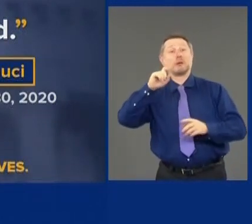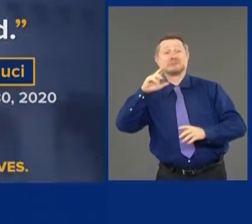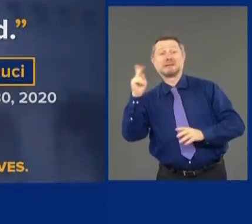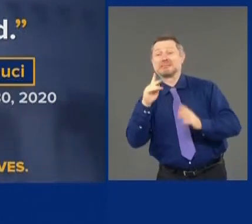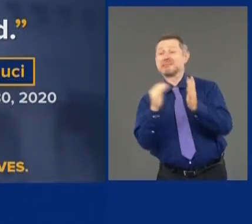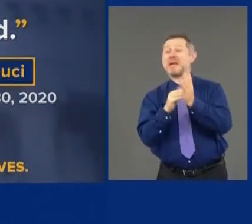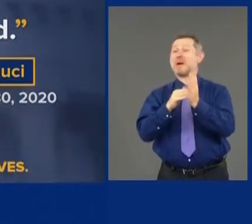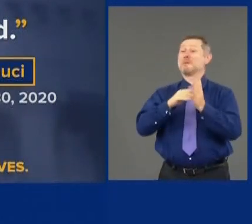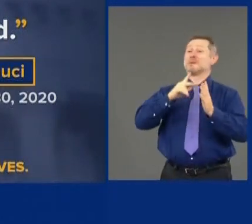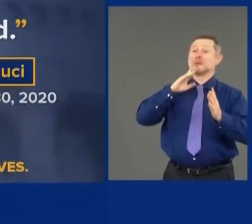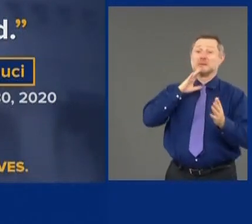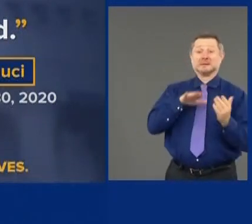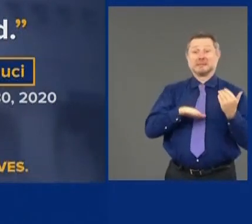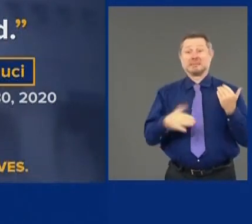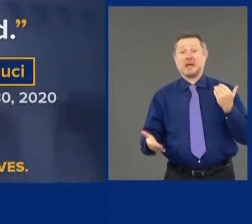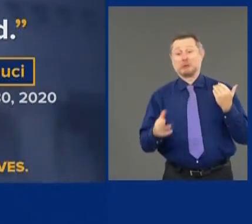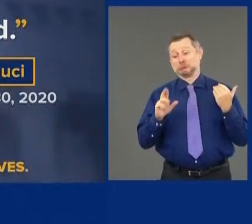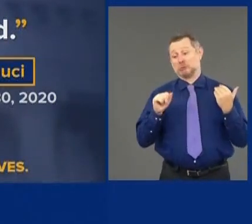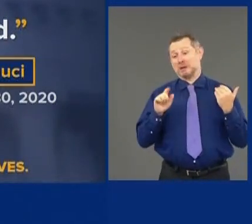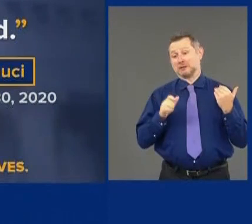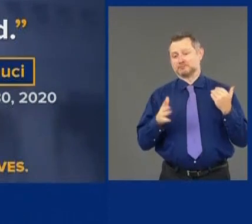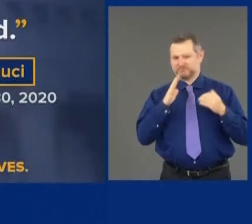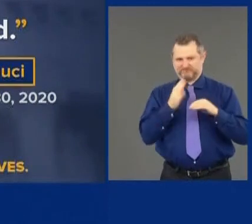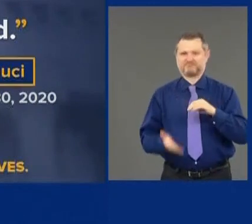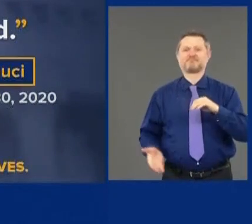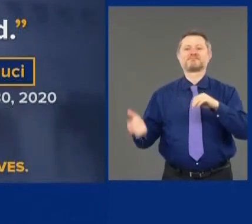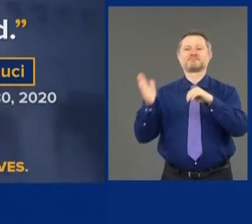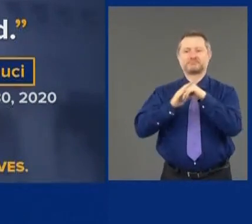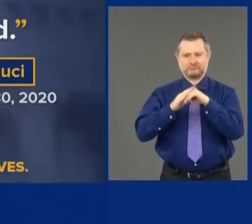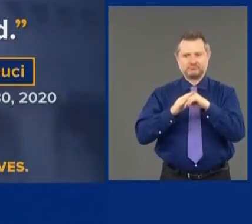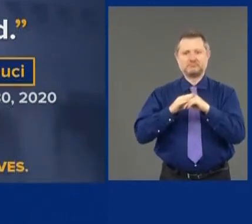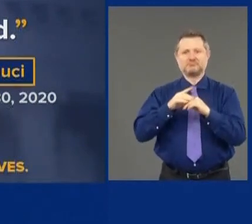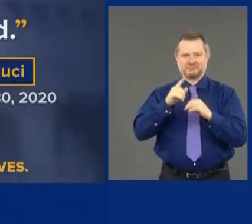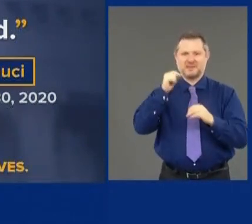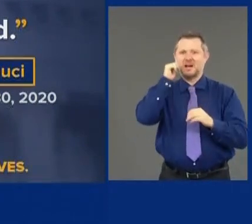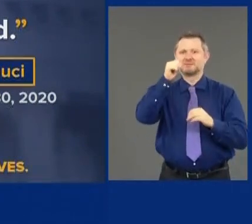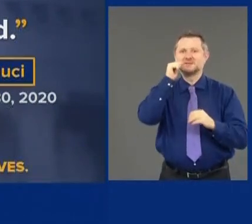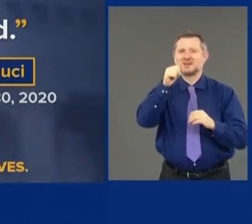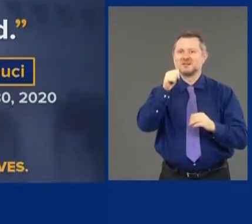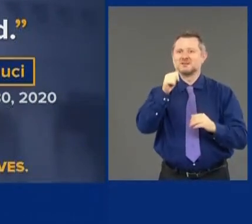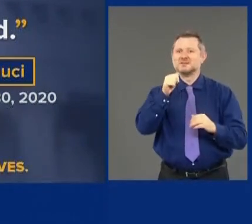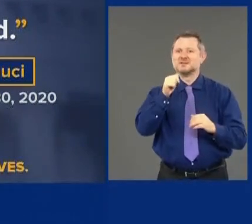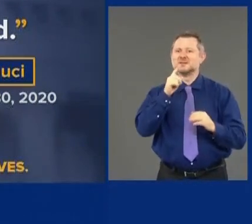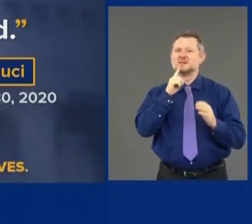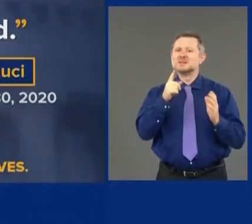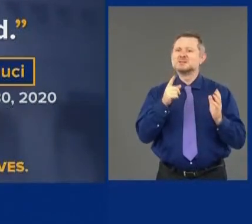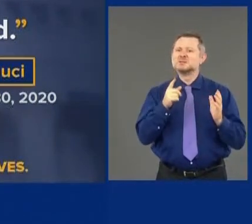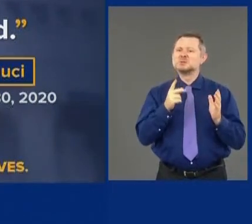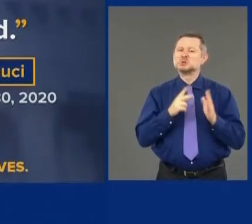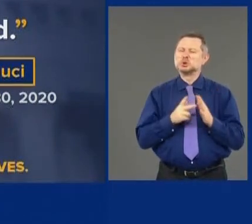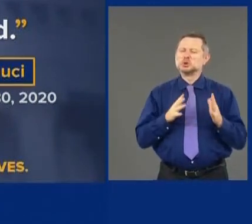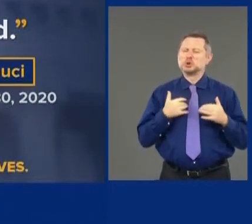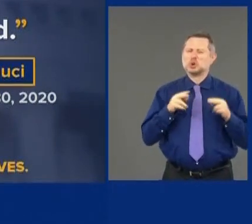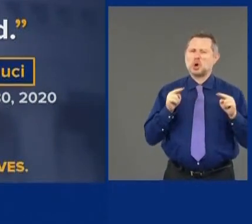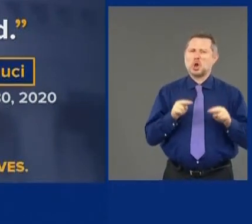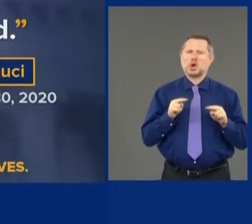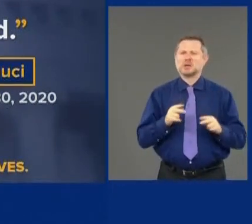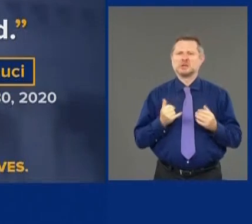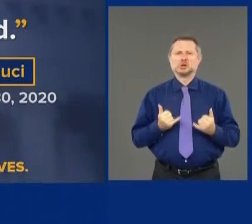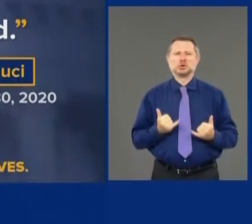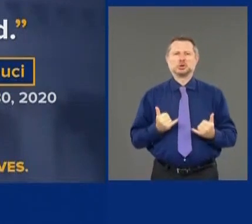he's saying by the current rate of increase, it could go to 100,000 a